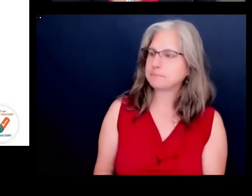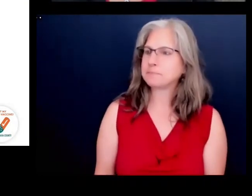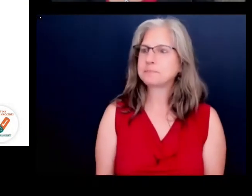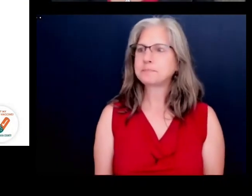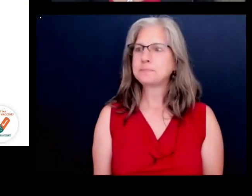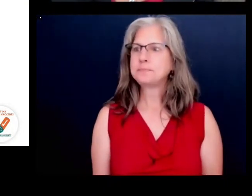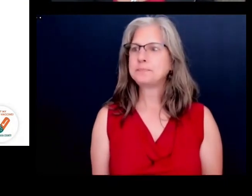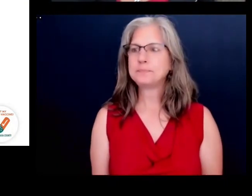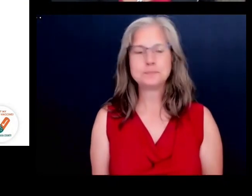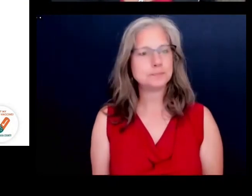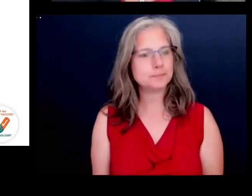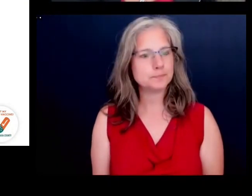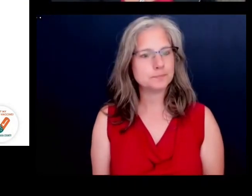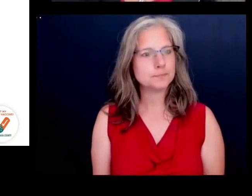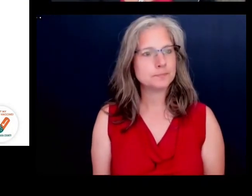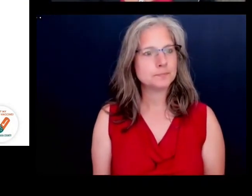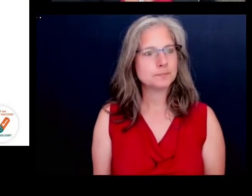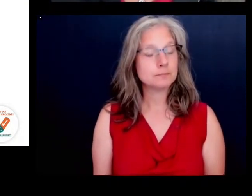Next.